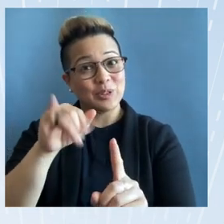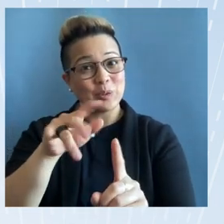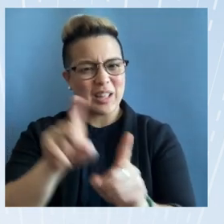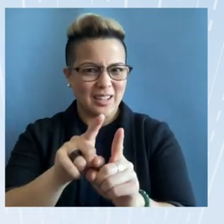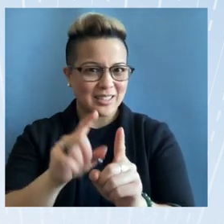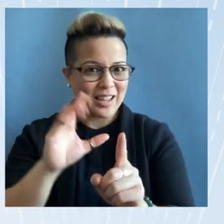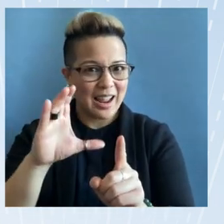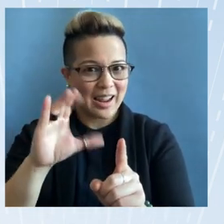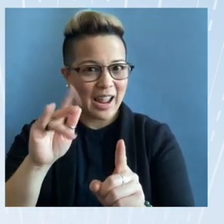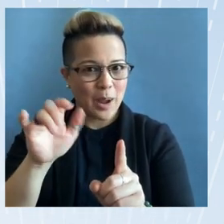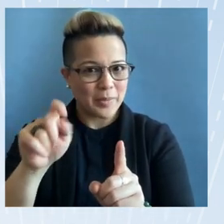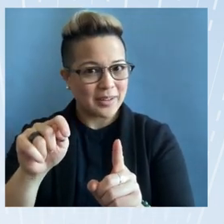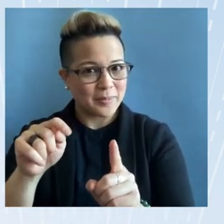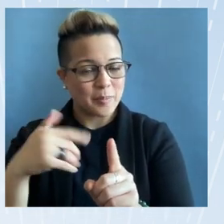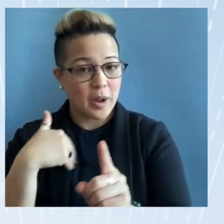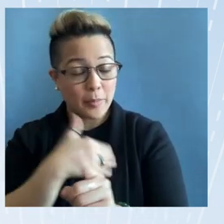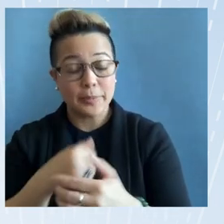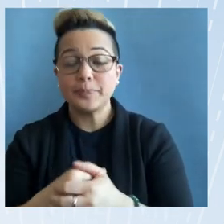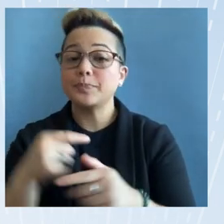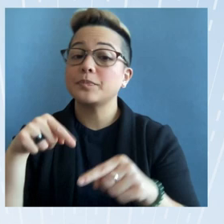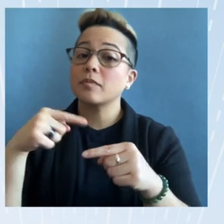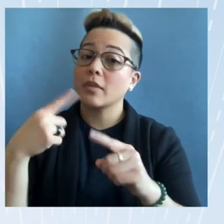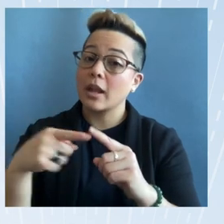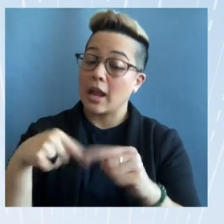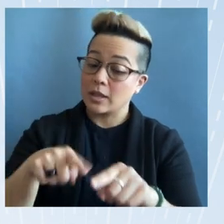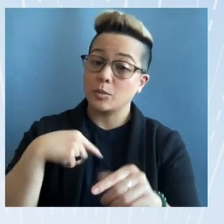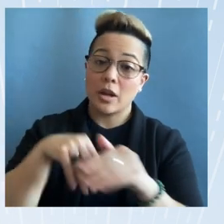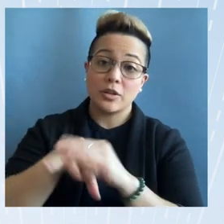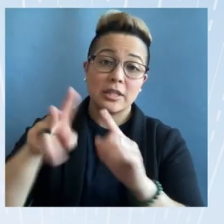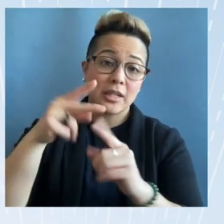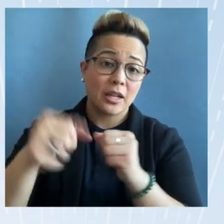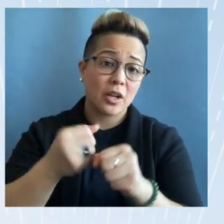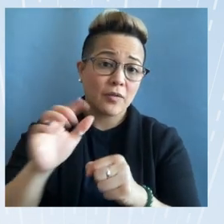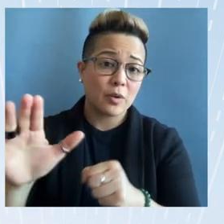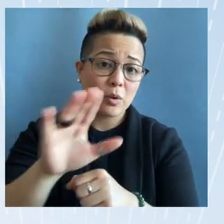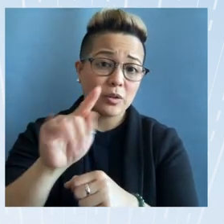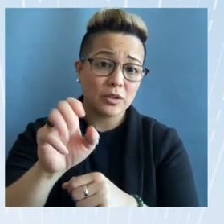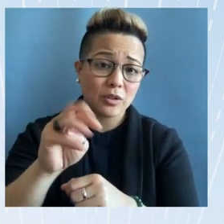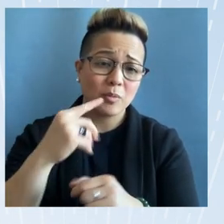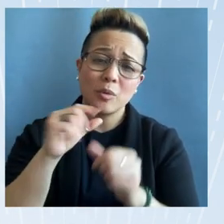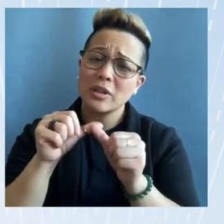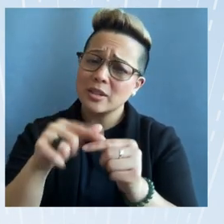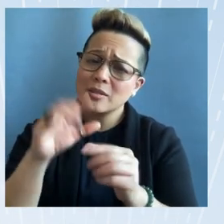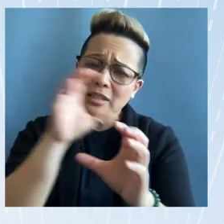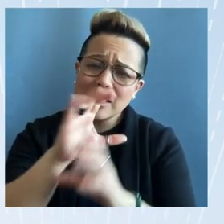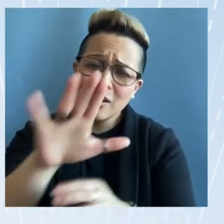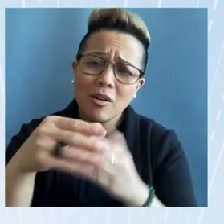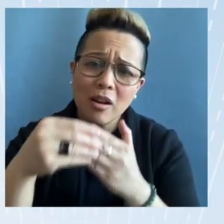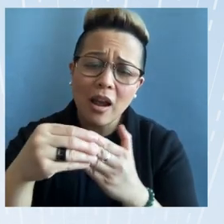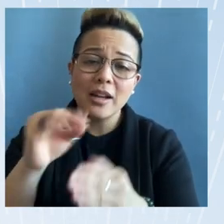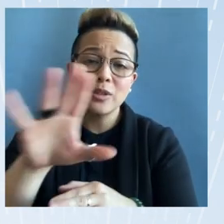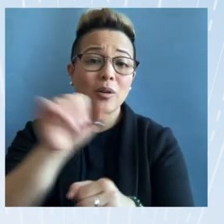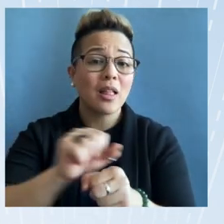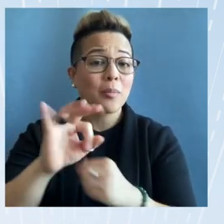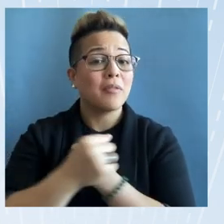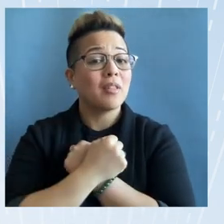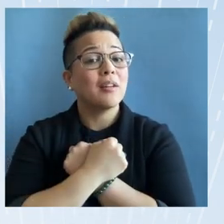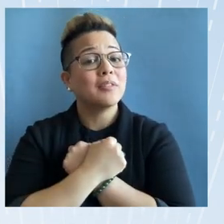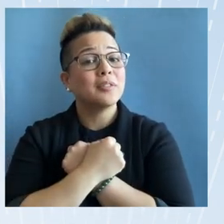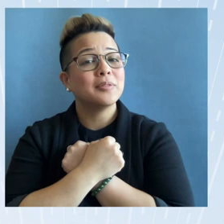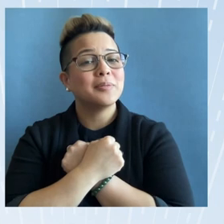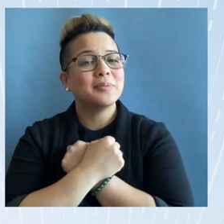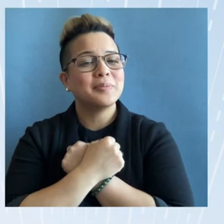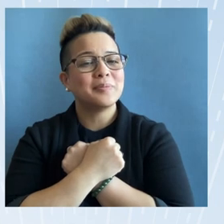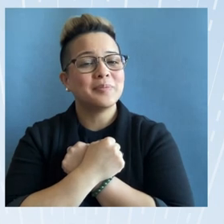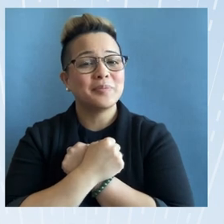So as we enter the second year of your term, we will continue to seek your guidance and labor of love. You've already been one of